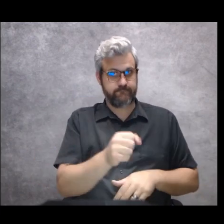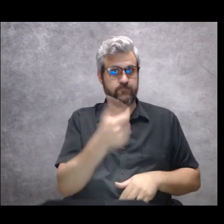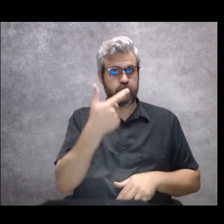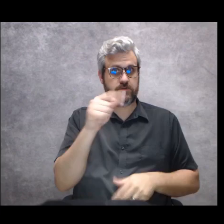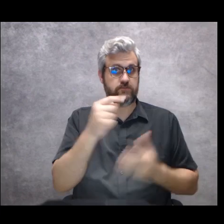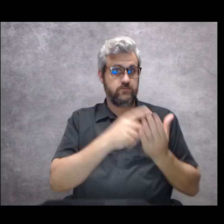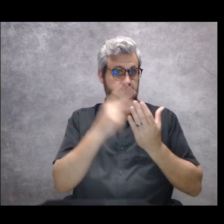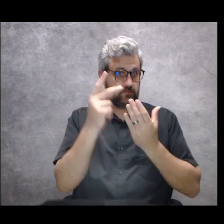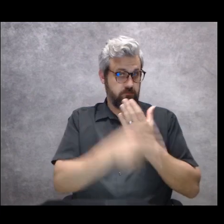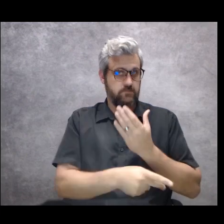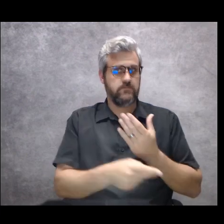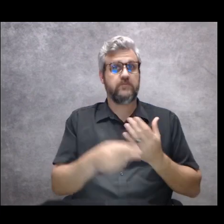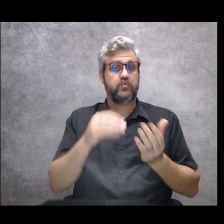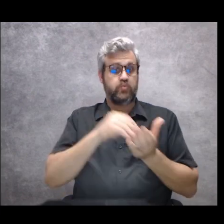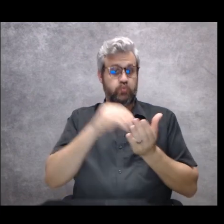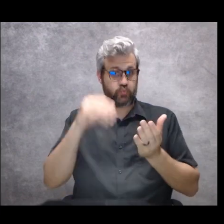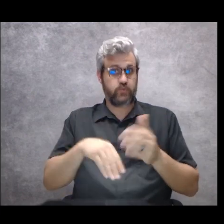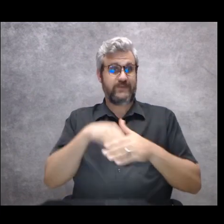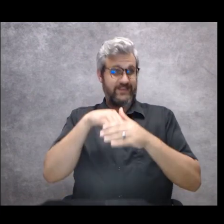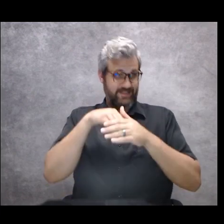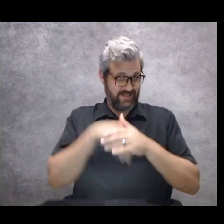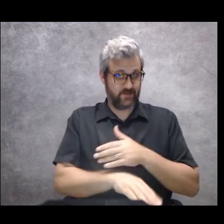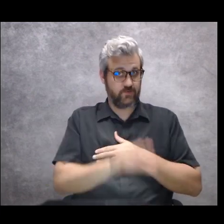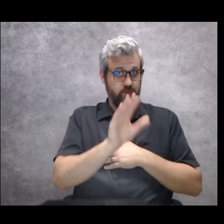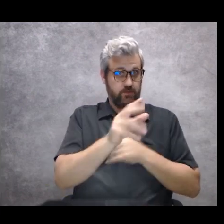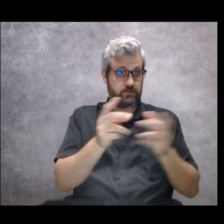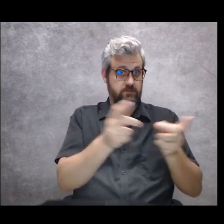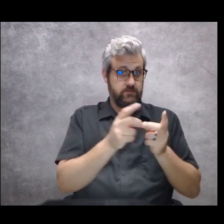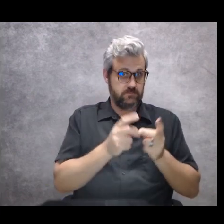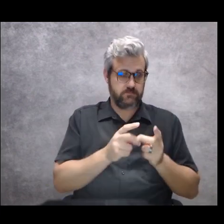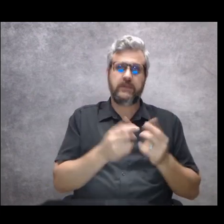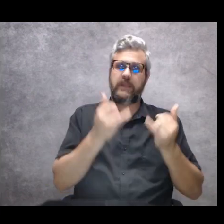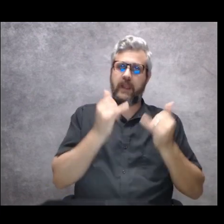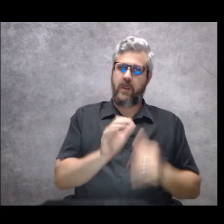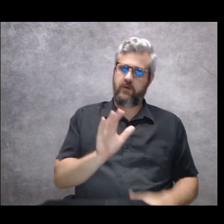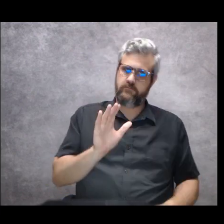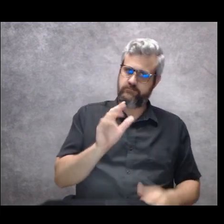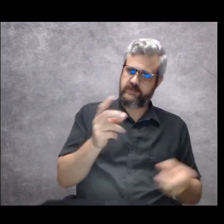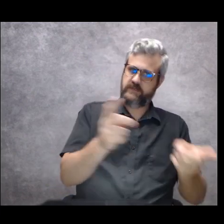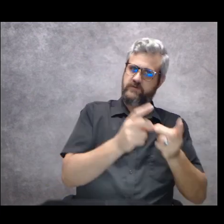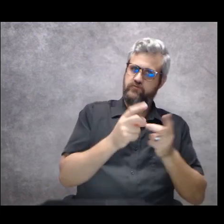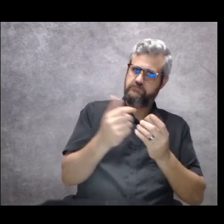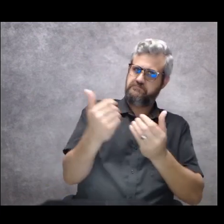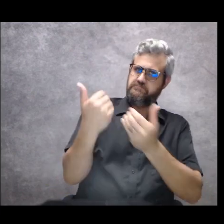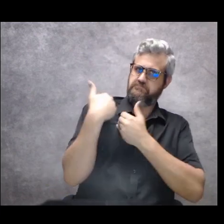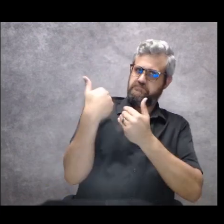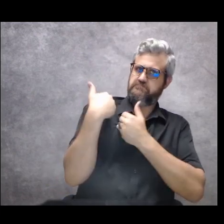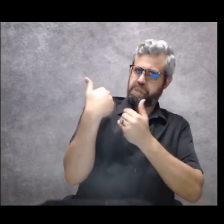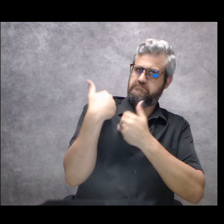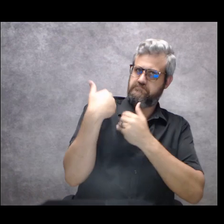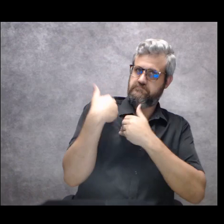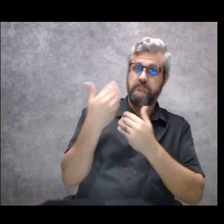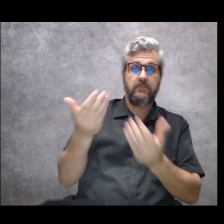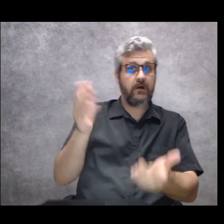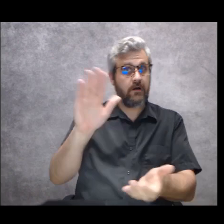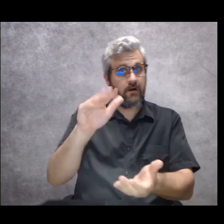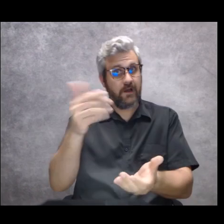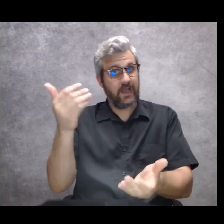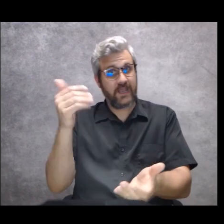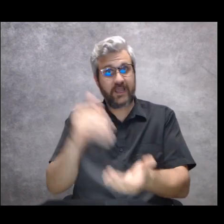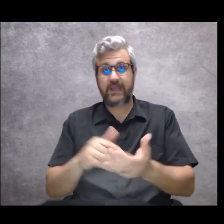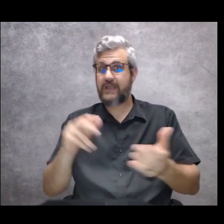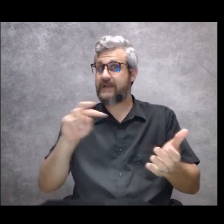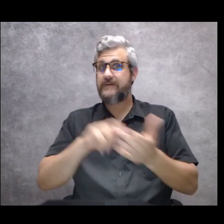now enrolled in the district and is therefore the district's responsibility. Again, this does not mean that we are reevaluating the